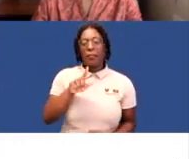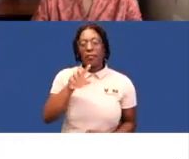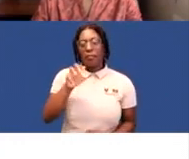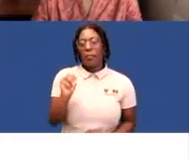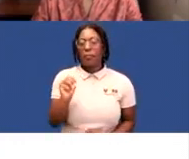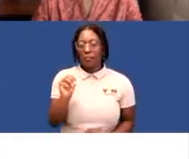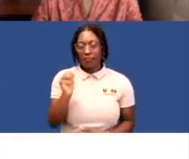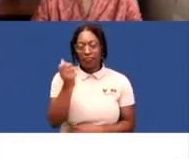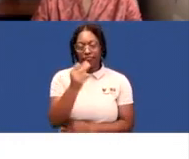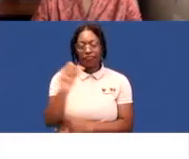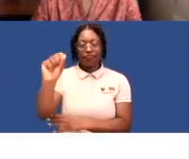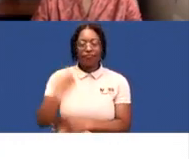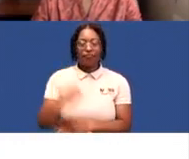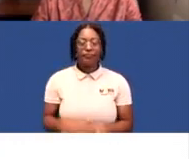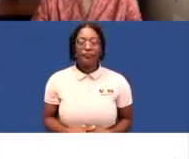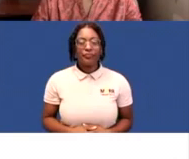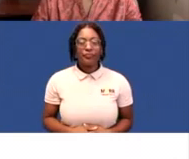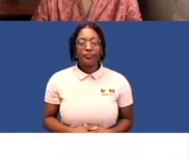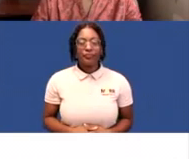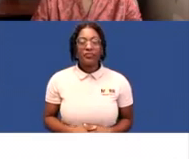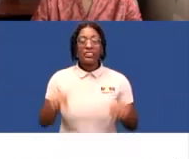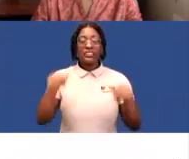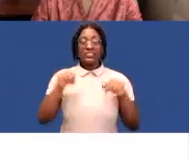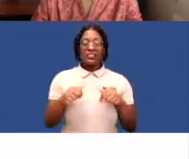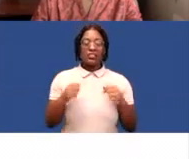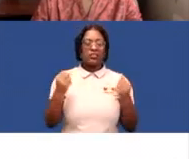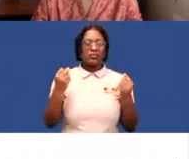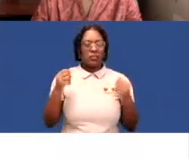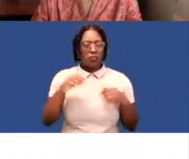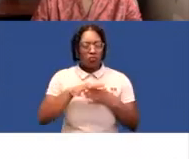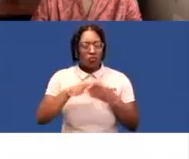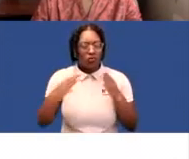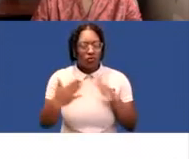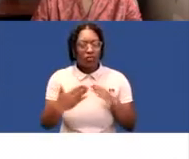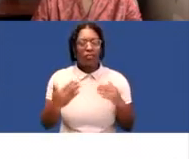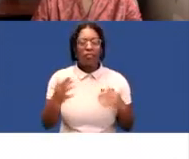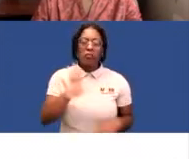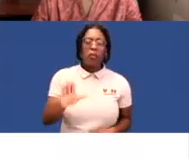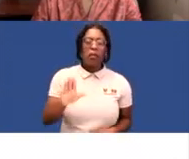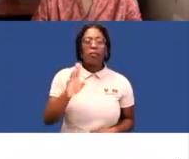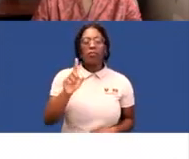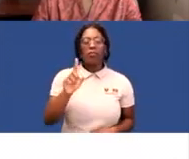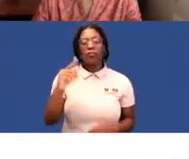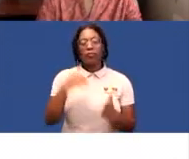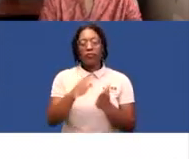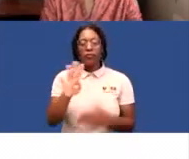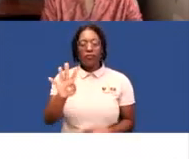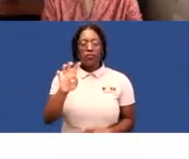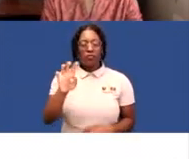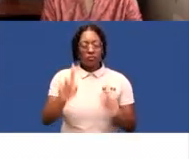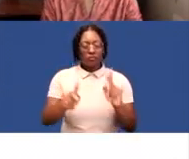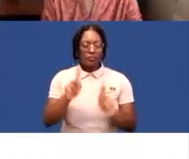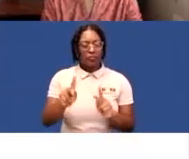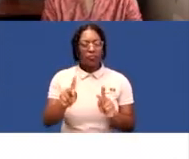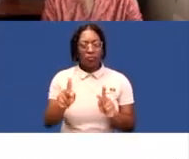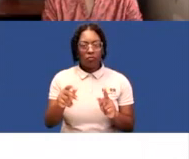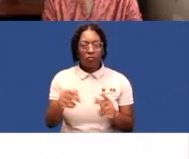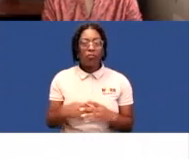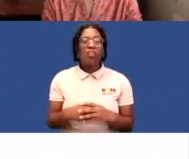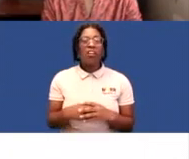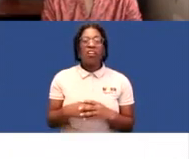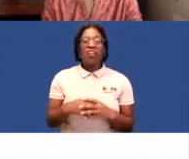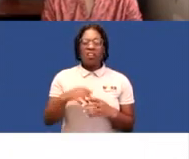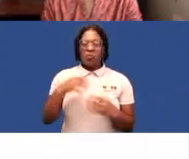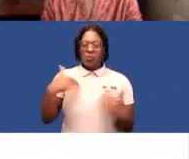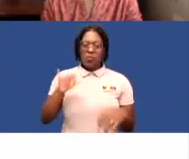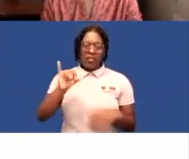this multiracial community of about 40,000 people. TJ Whitaker, a local veteran high school English teacher